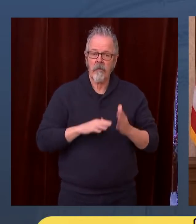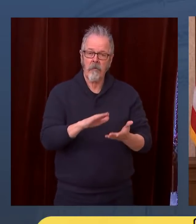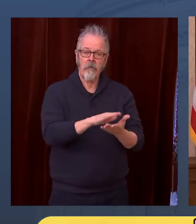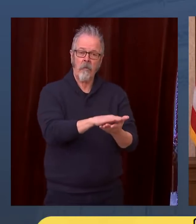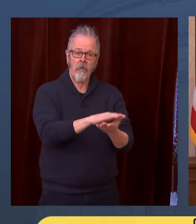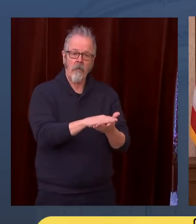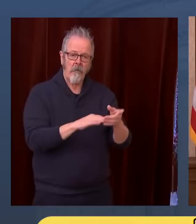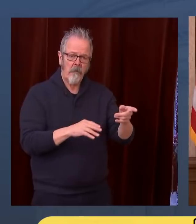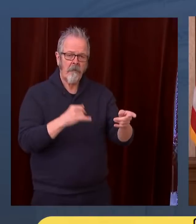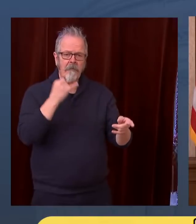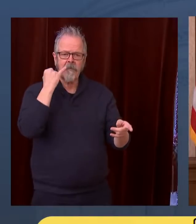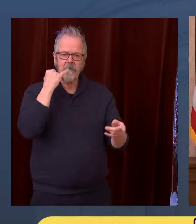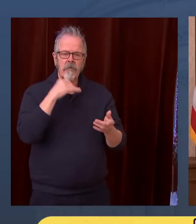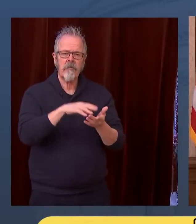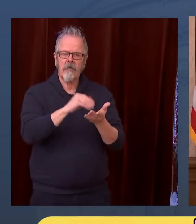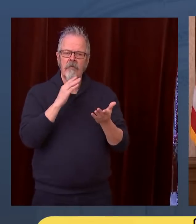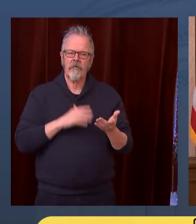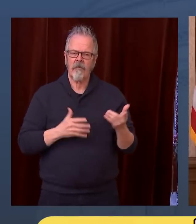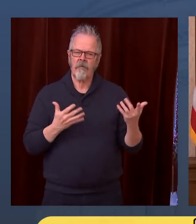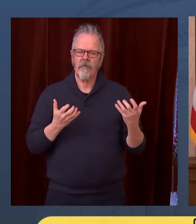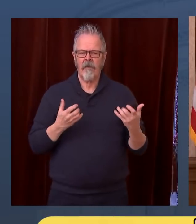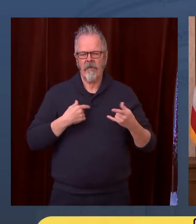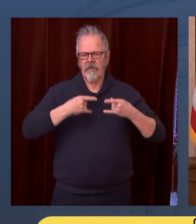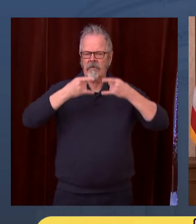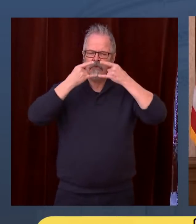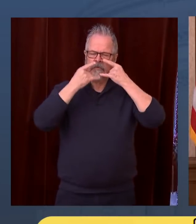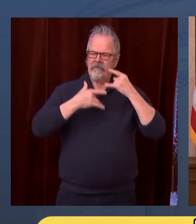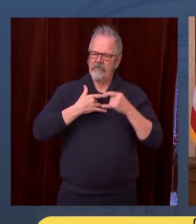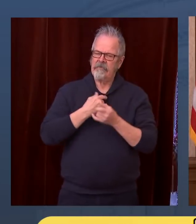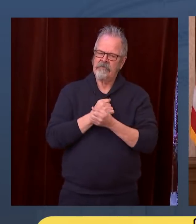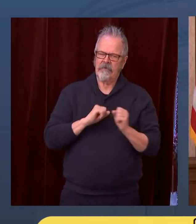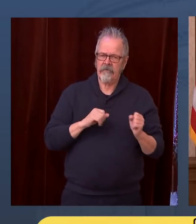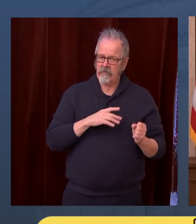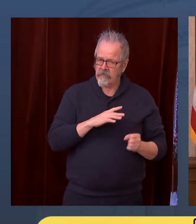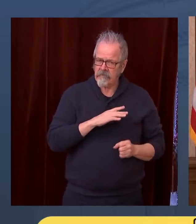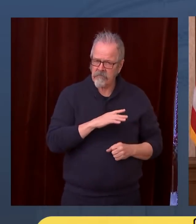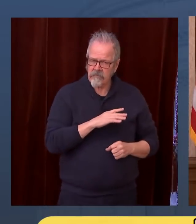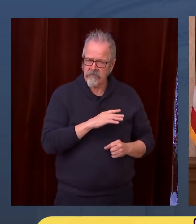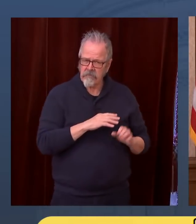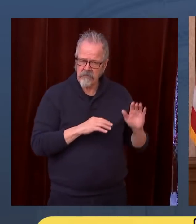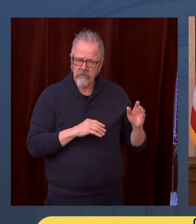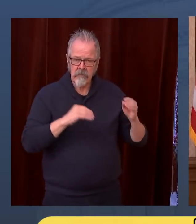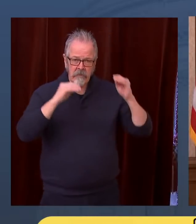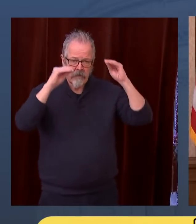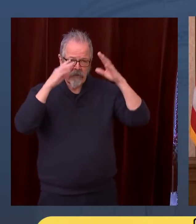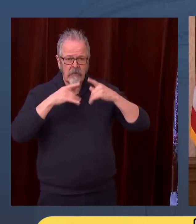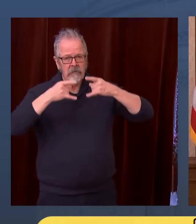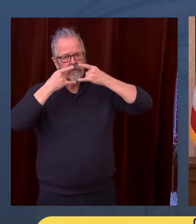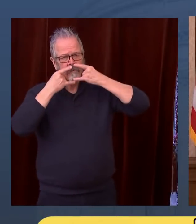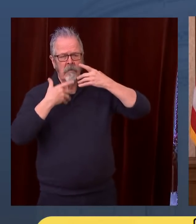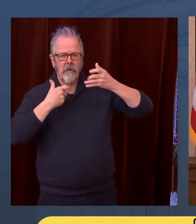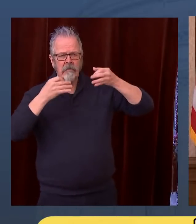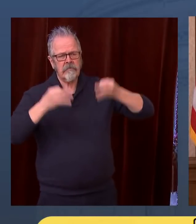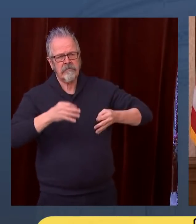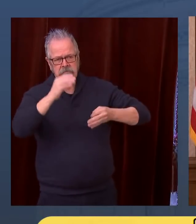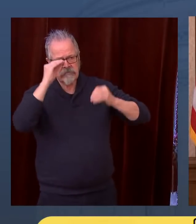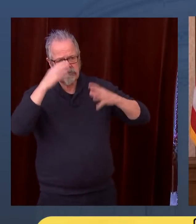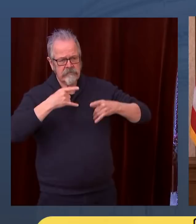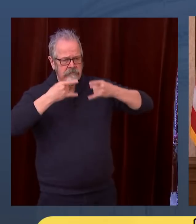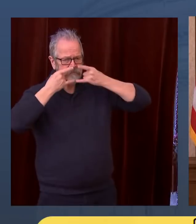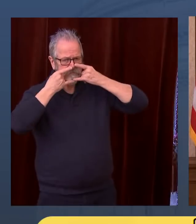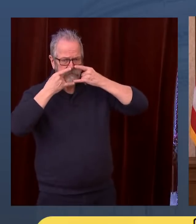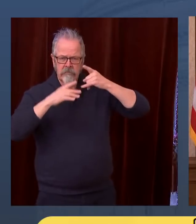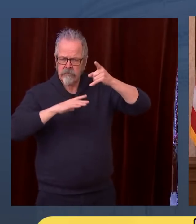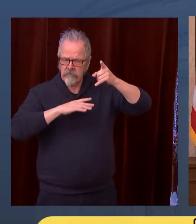they desire, if they'd like to wear a mask, or teachers, they can wear a mask, and we will protect that right. I think that that